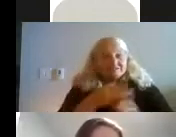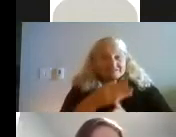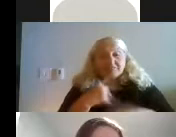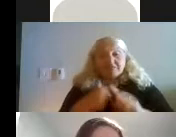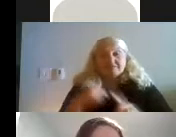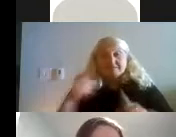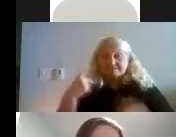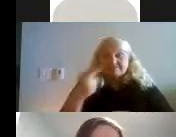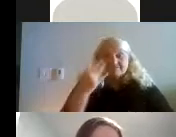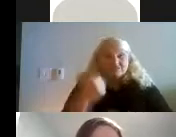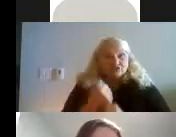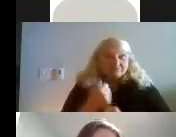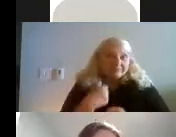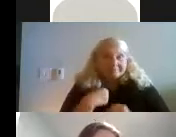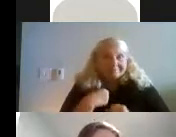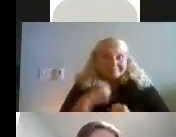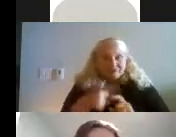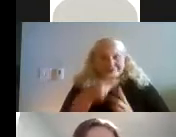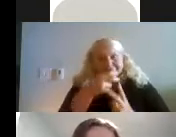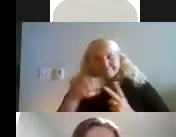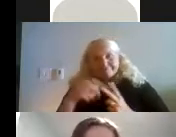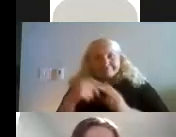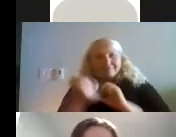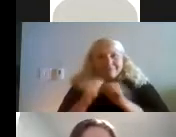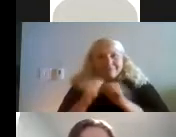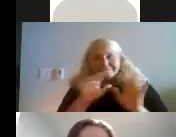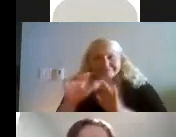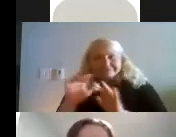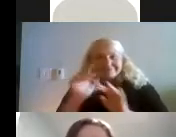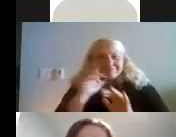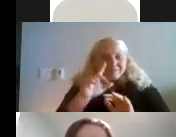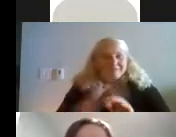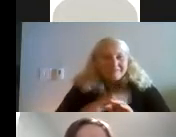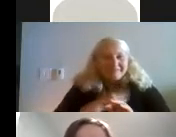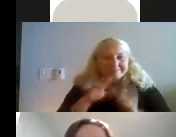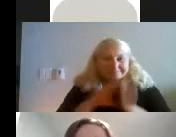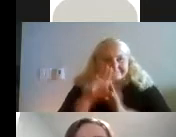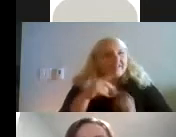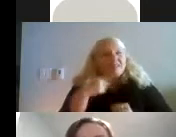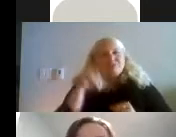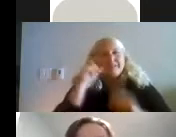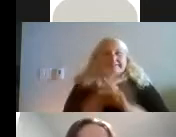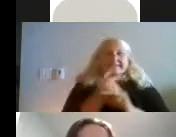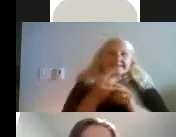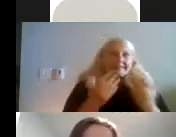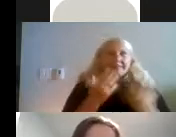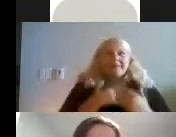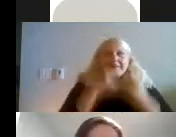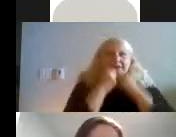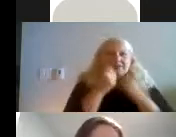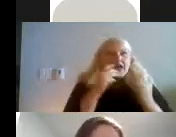so that's sort of where my passion in health is, you know, how do we use movement, but movement in a really holistic